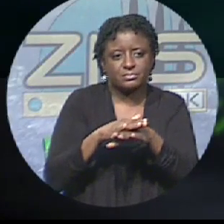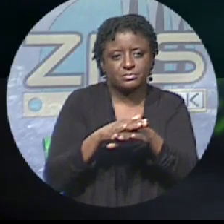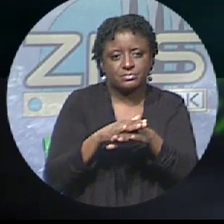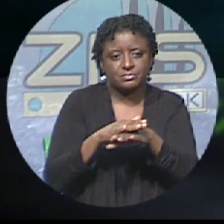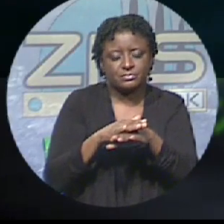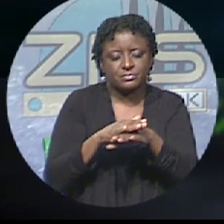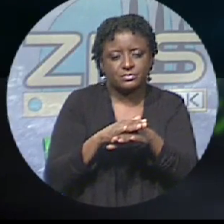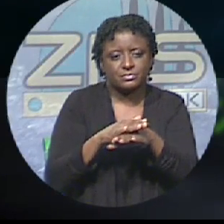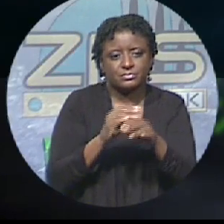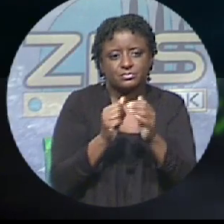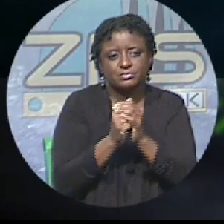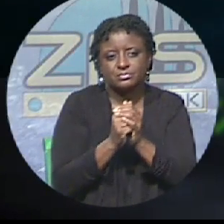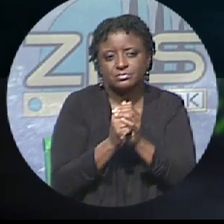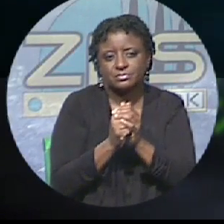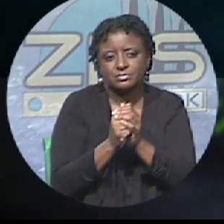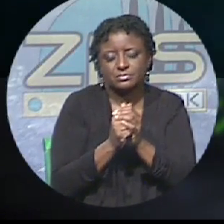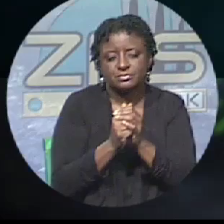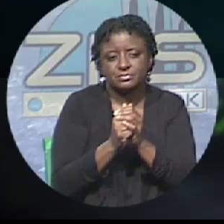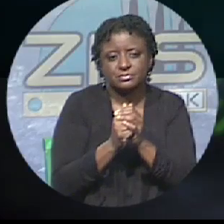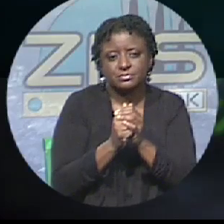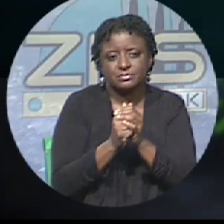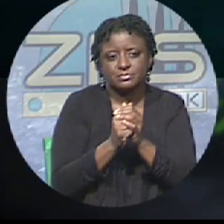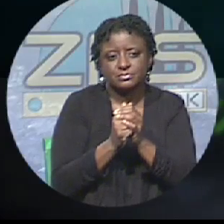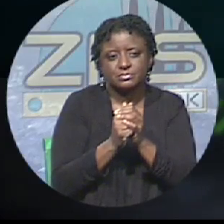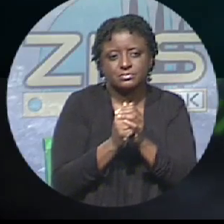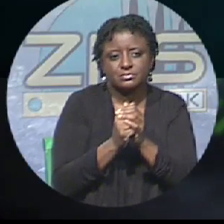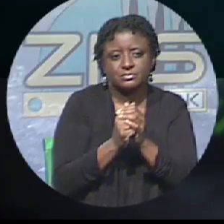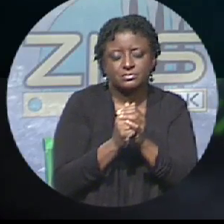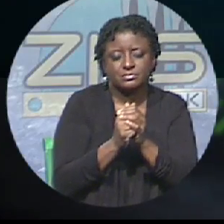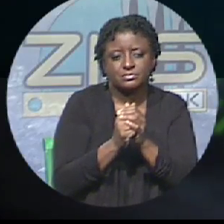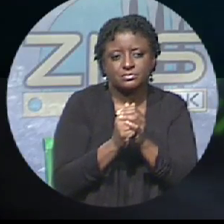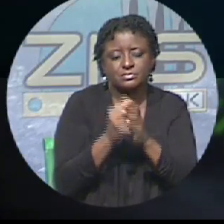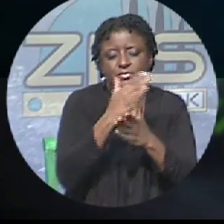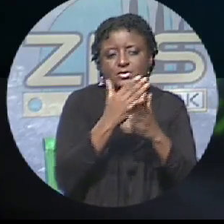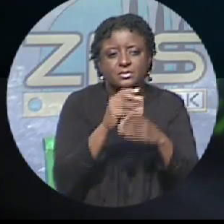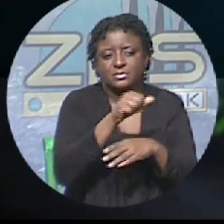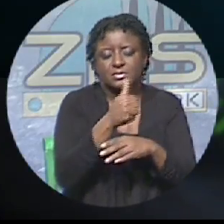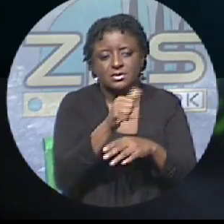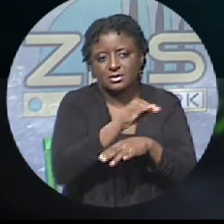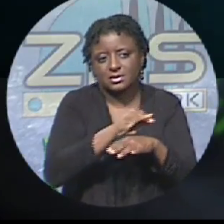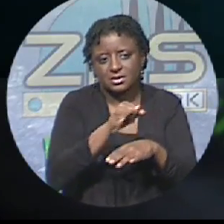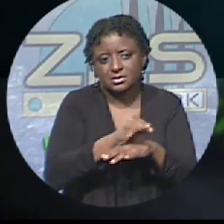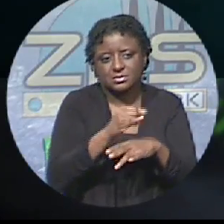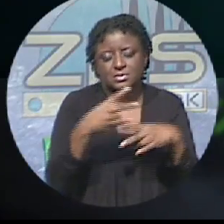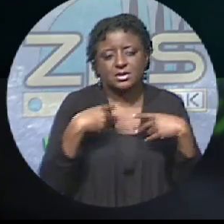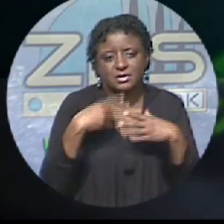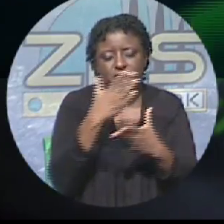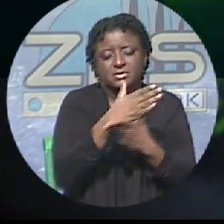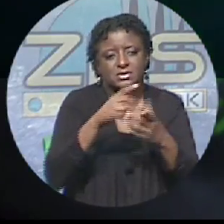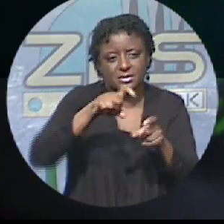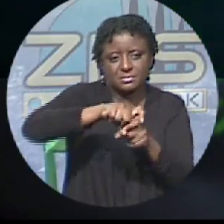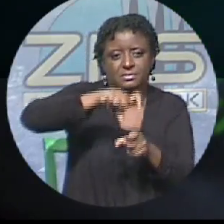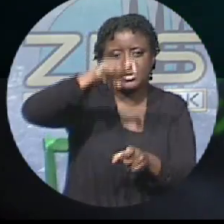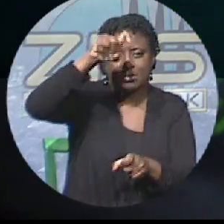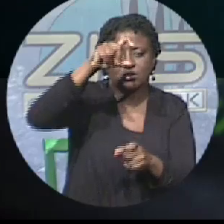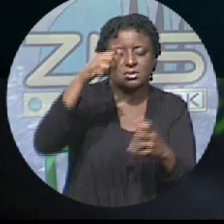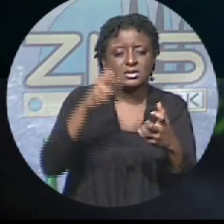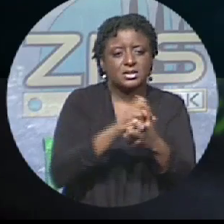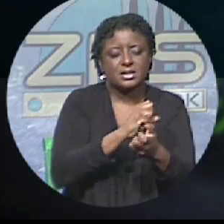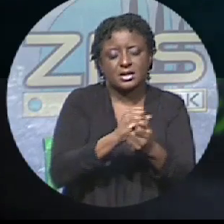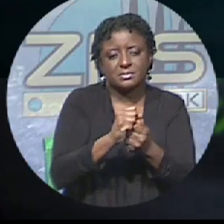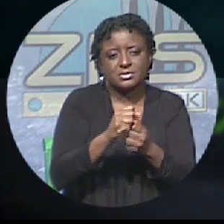to work on that as well. As it relates to some of the other islands, we do know we have some pole damage in Long Island, but like I